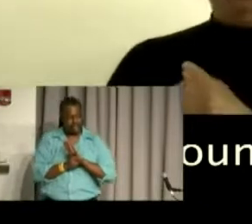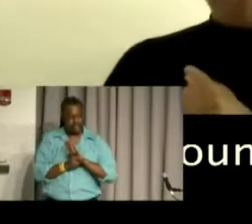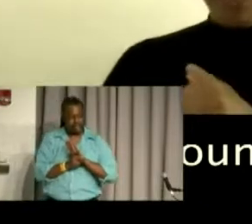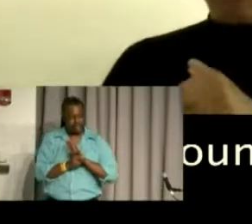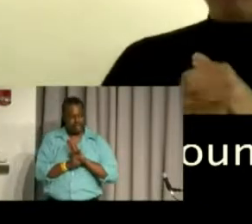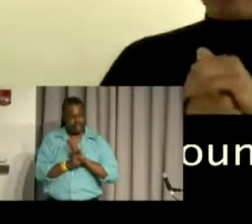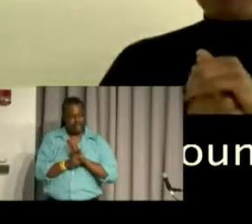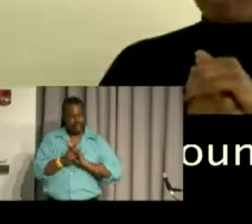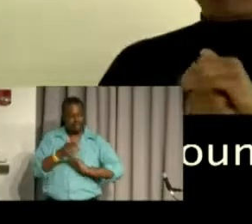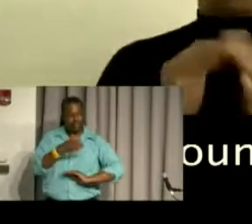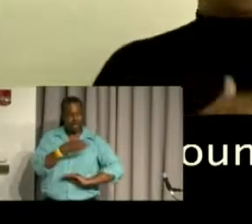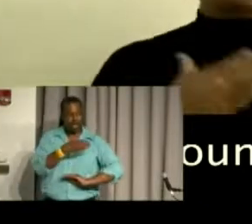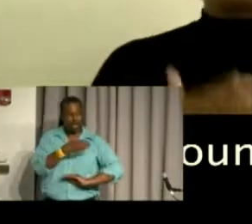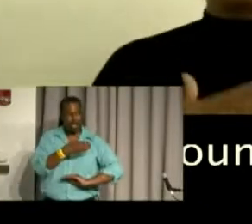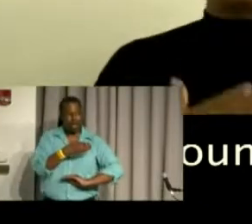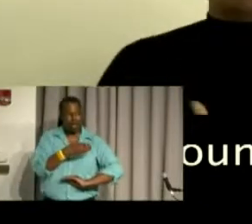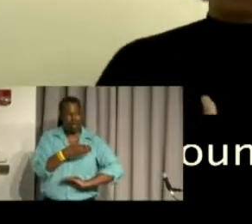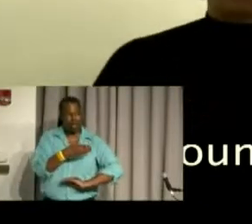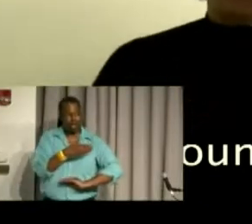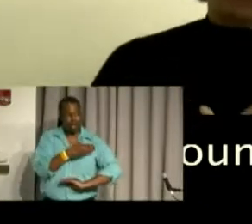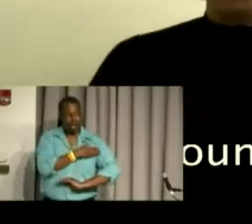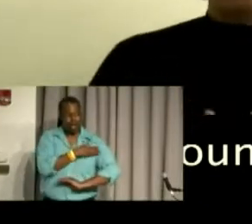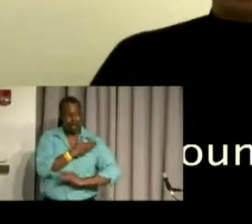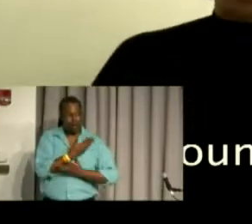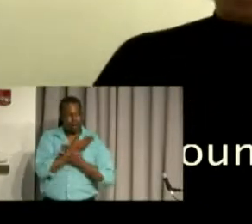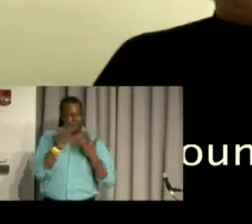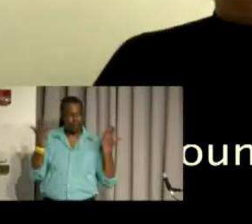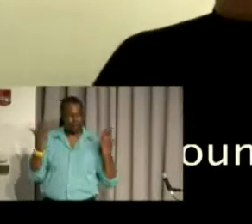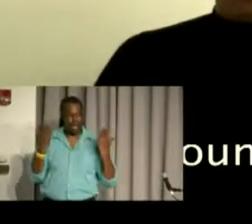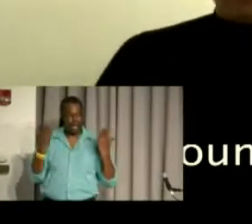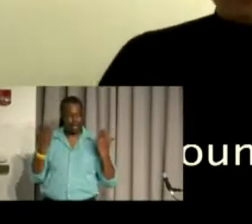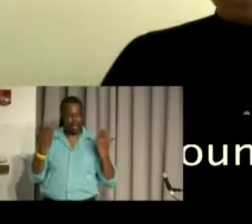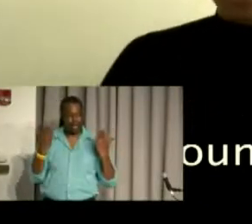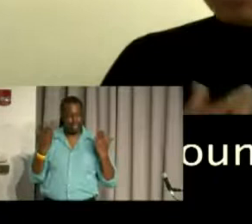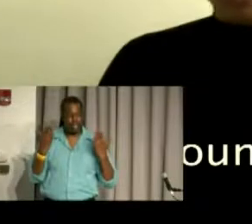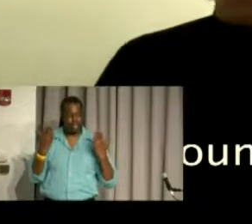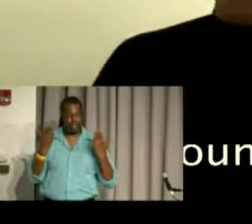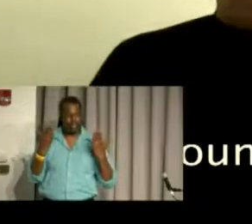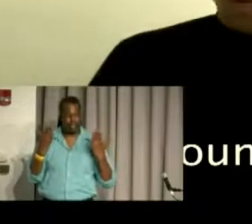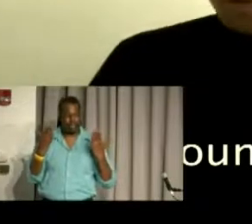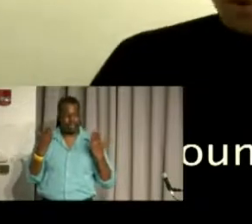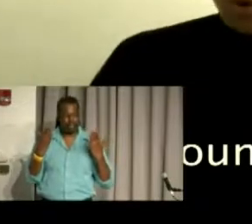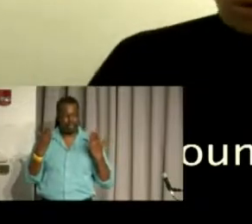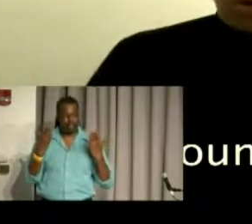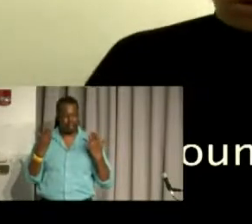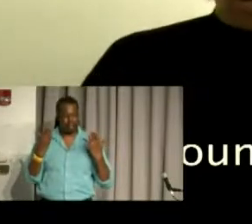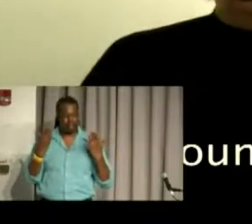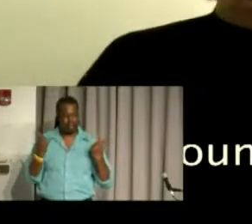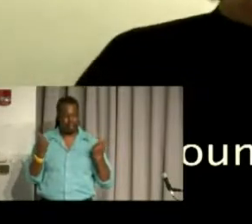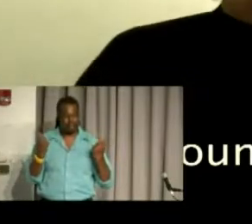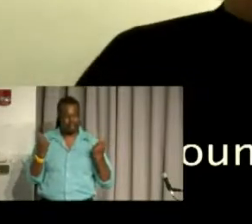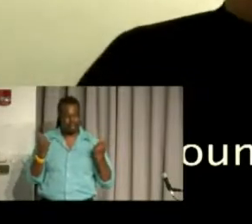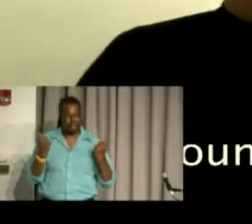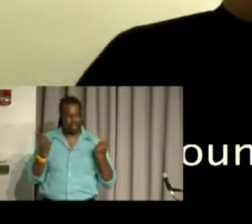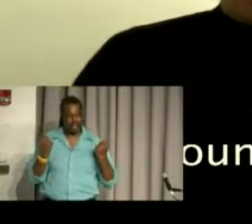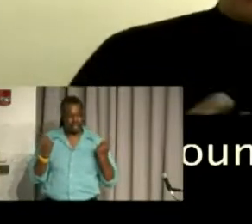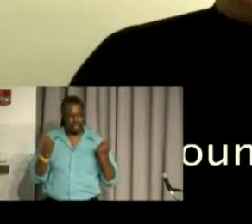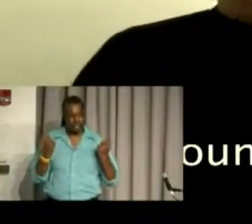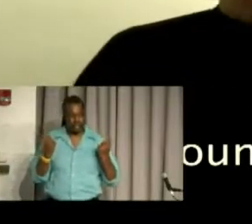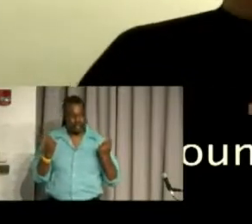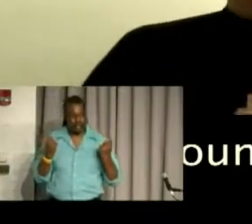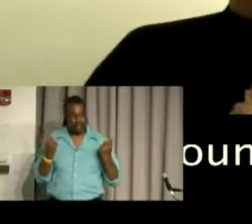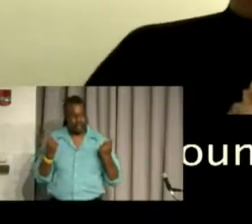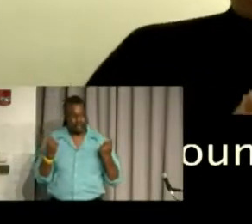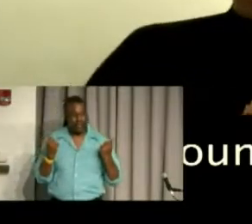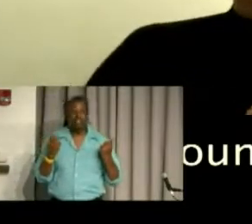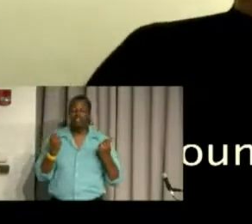powerless to combat the rampant conflicts of interest that pervade decisions around land use in Louisiana's petrochemical corridor. So there